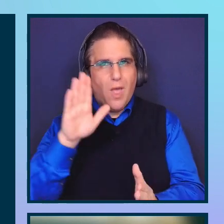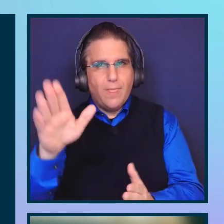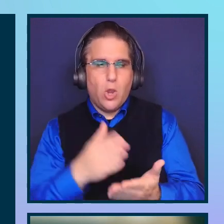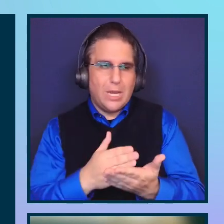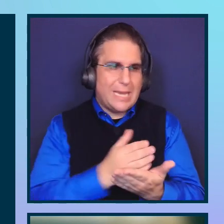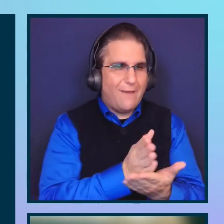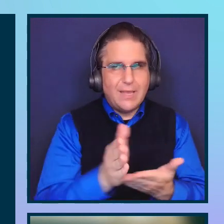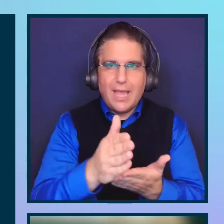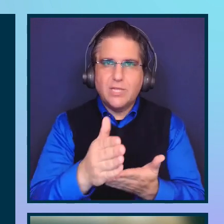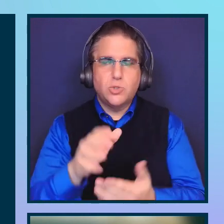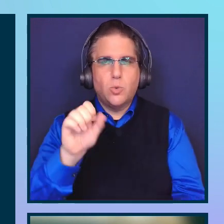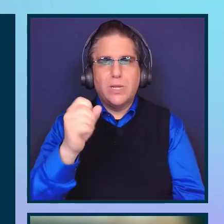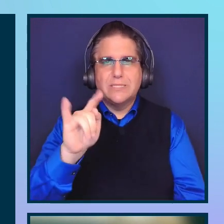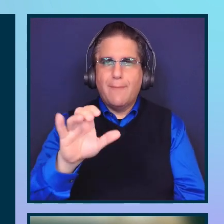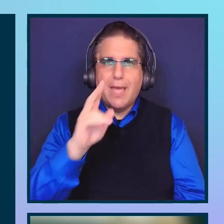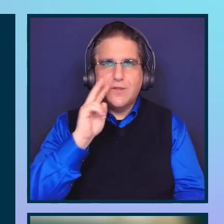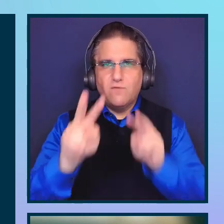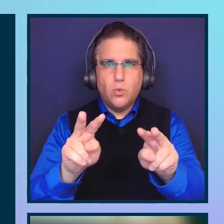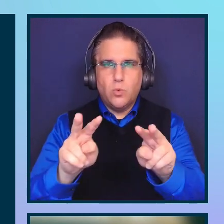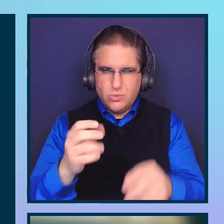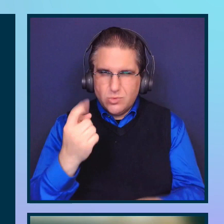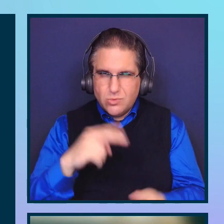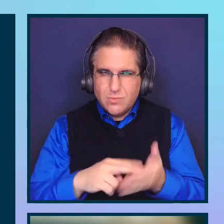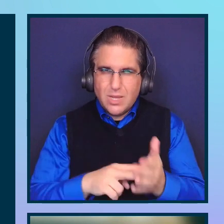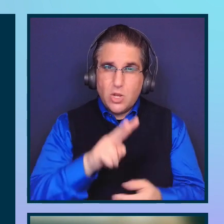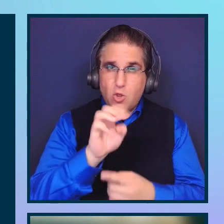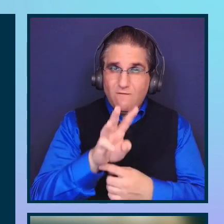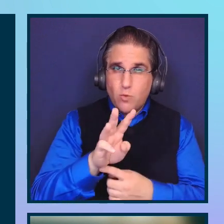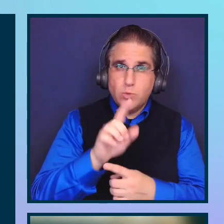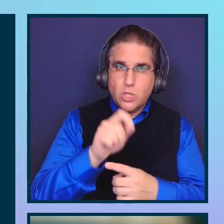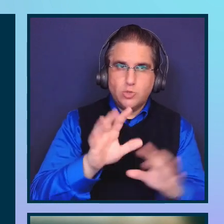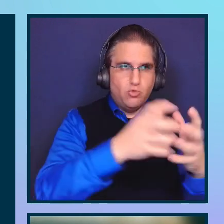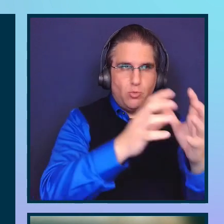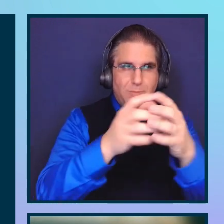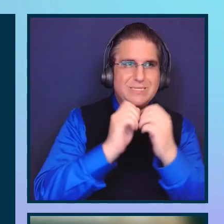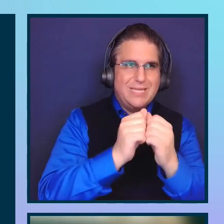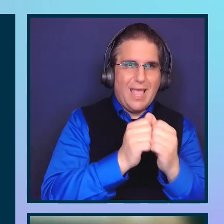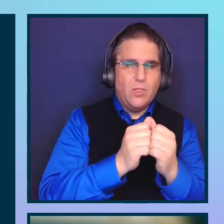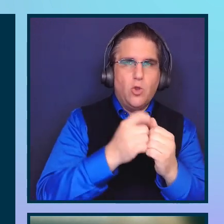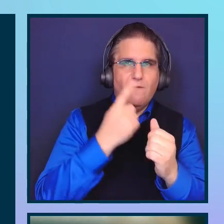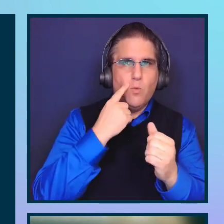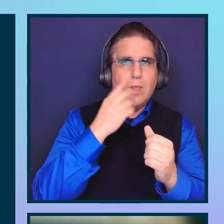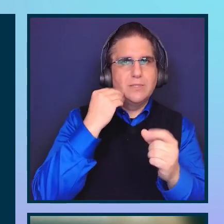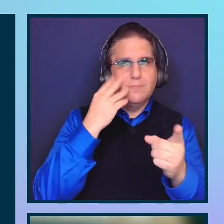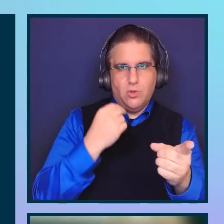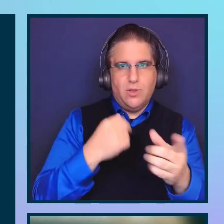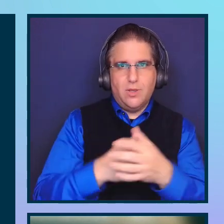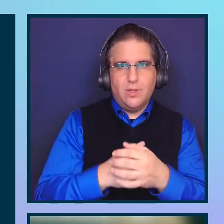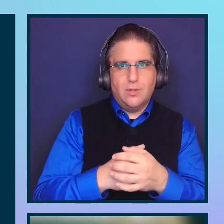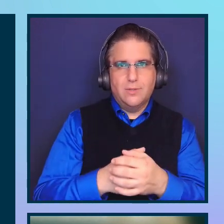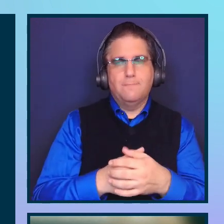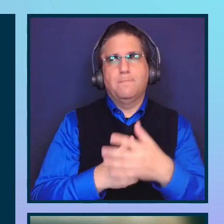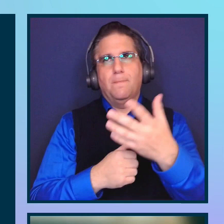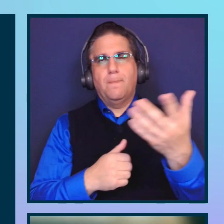semantic views, views that should be grouped together or experienced in a certain way. A question to ask yourself